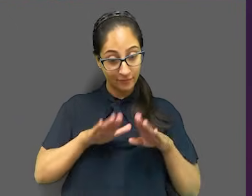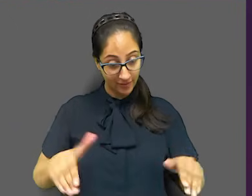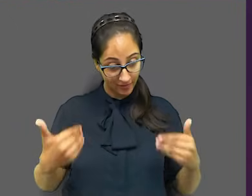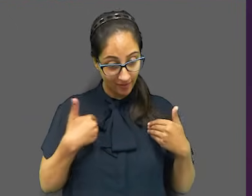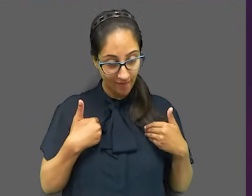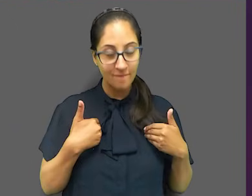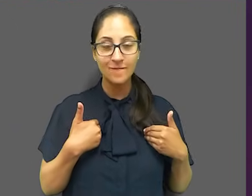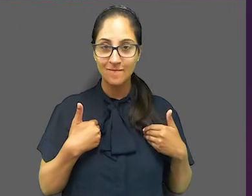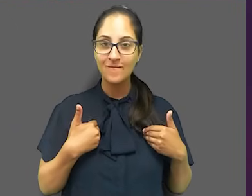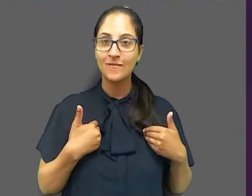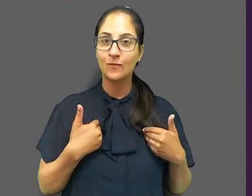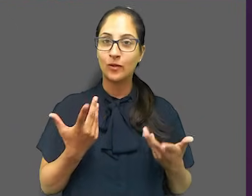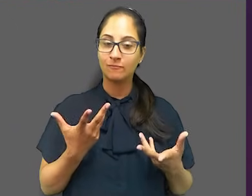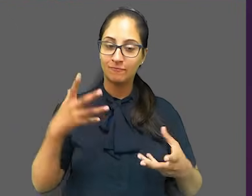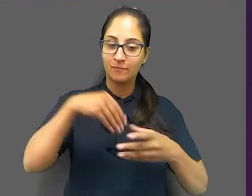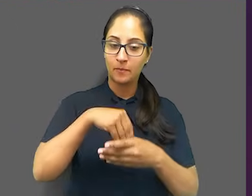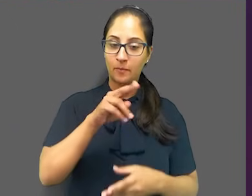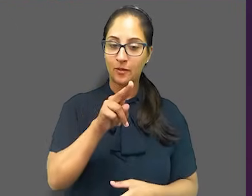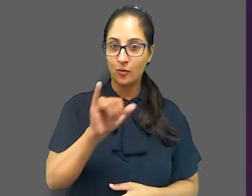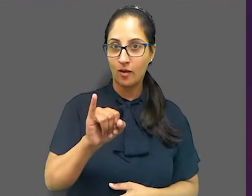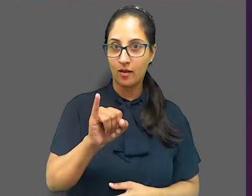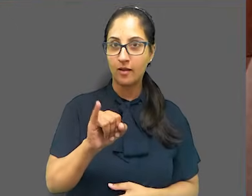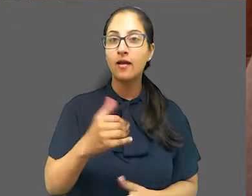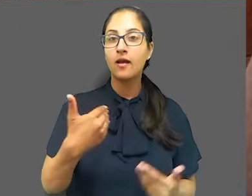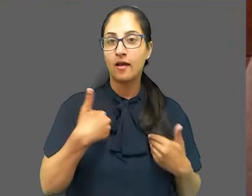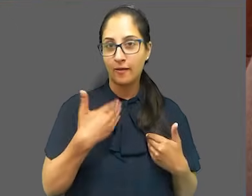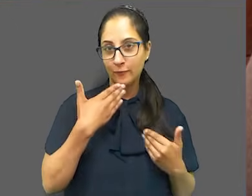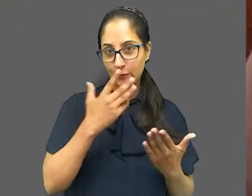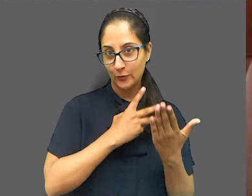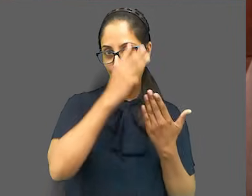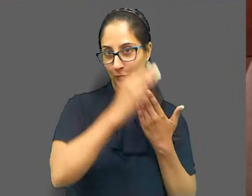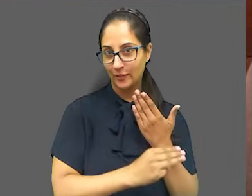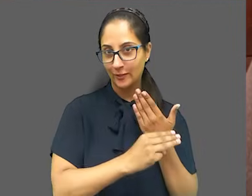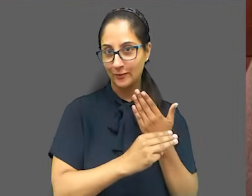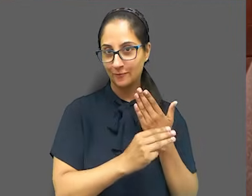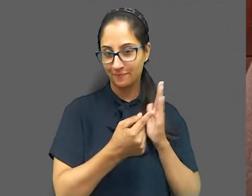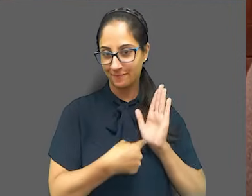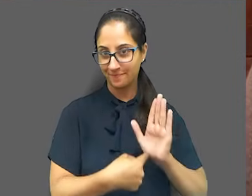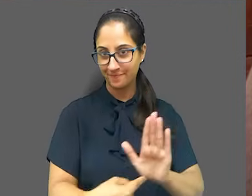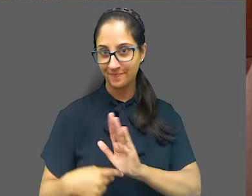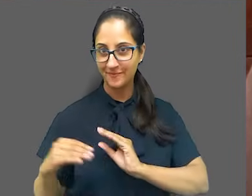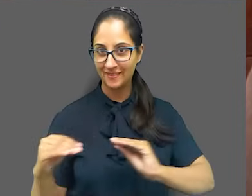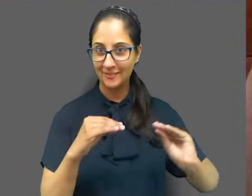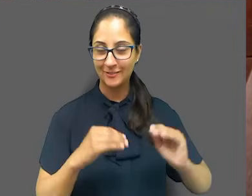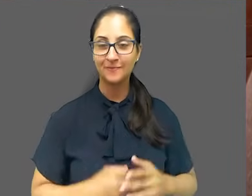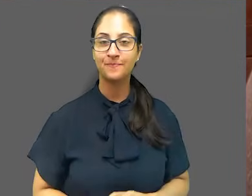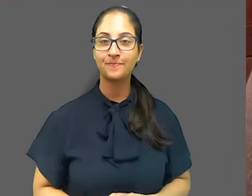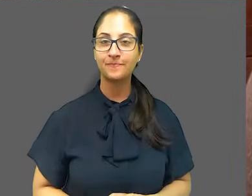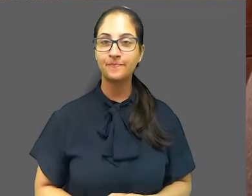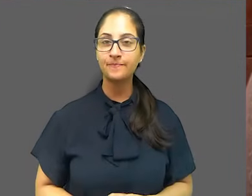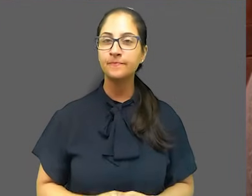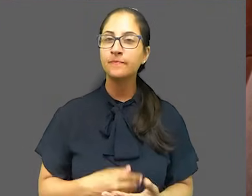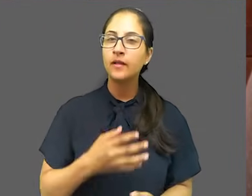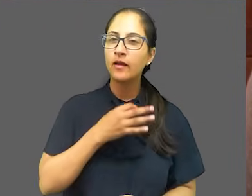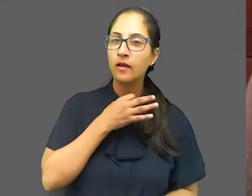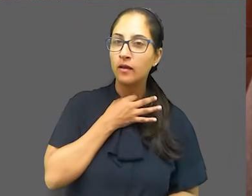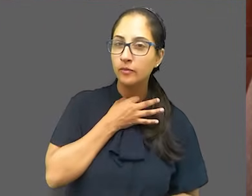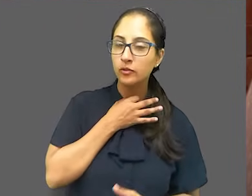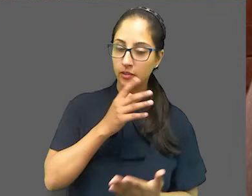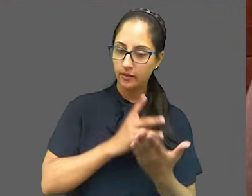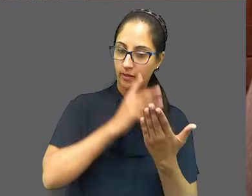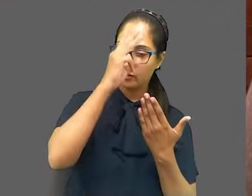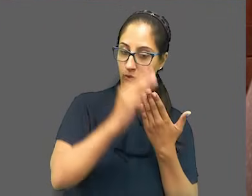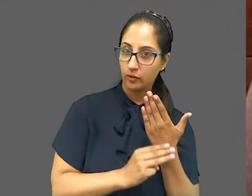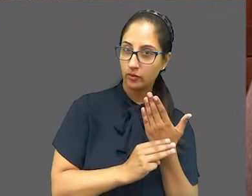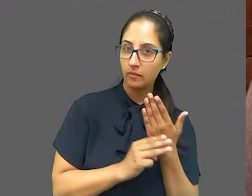to know that they will have this kind of education. I want to ask you, in what ways do you see the curriculum playing a role beyond the